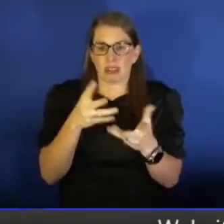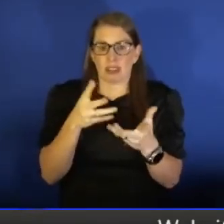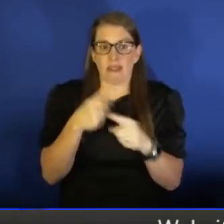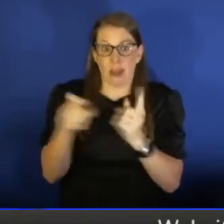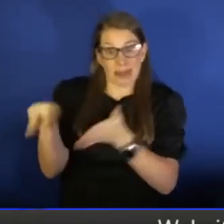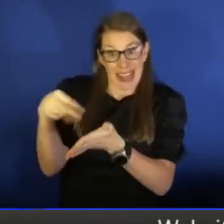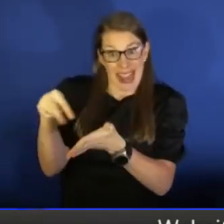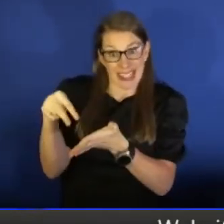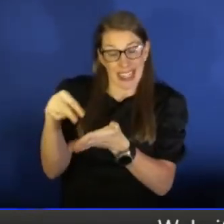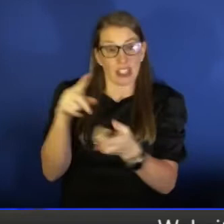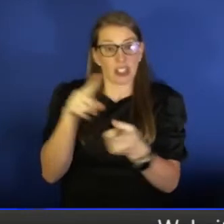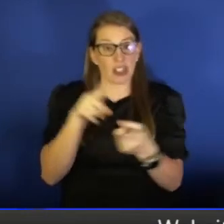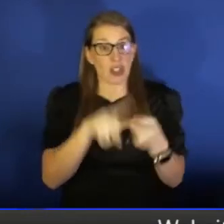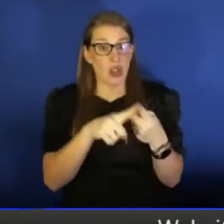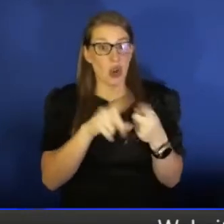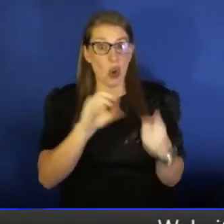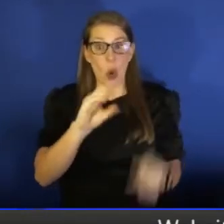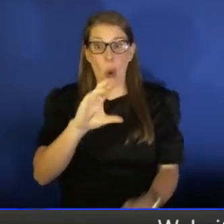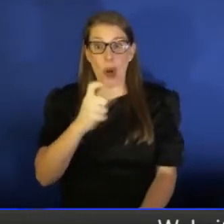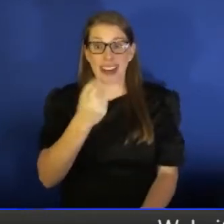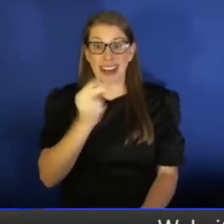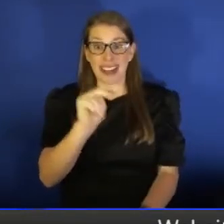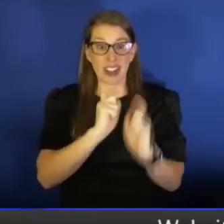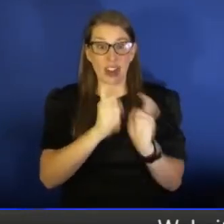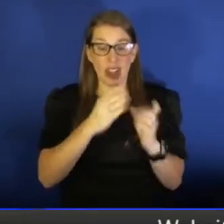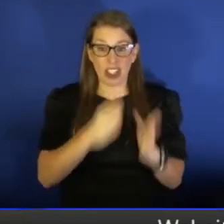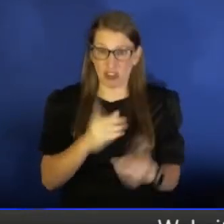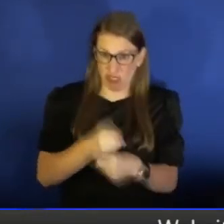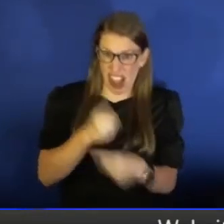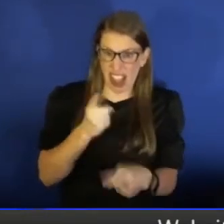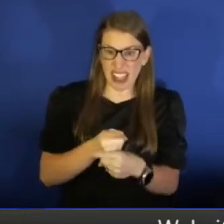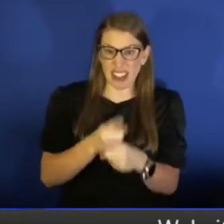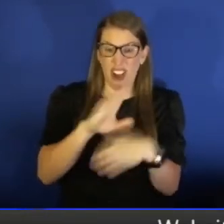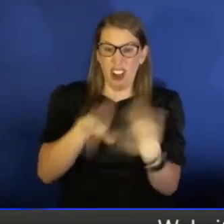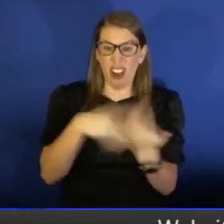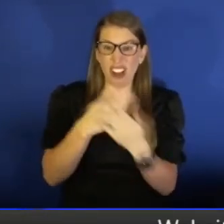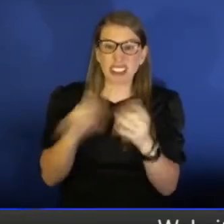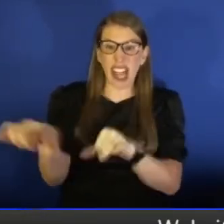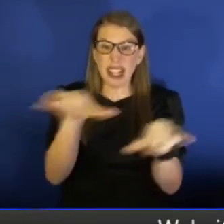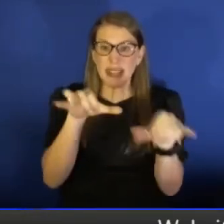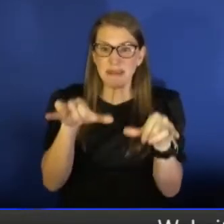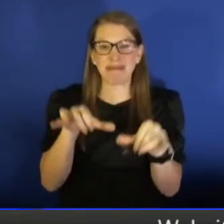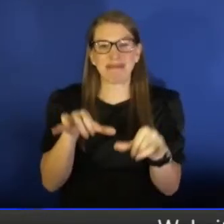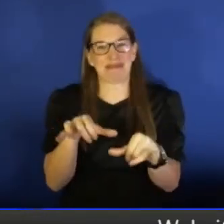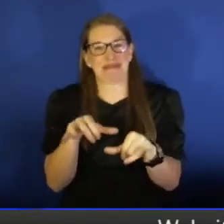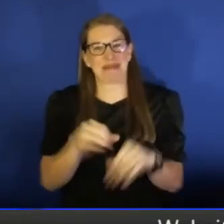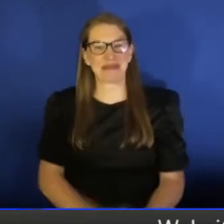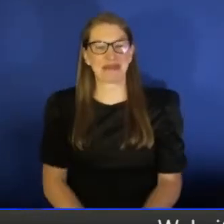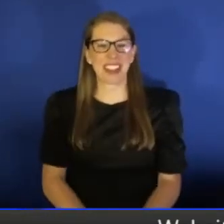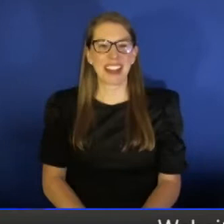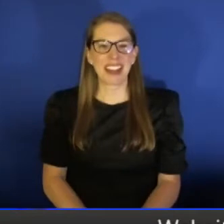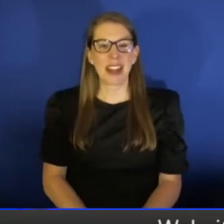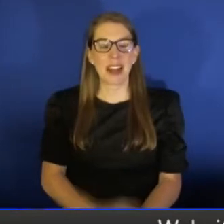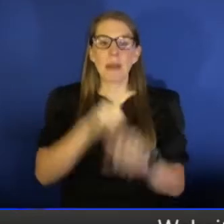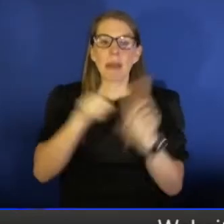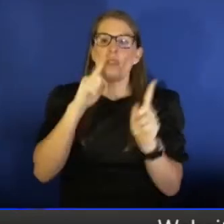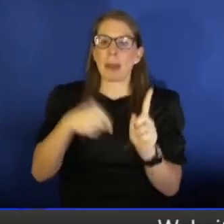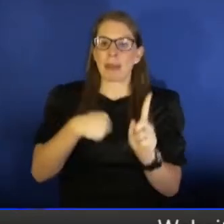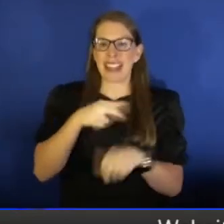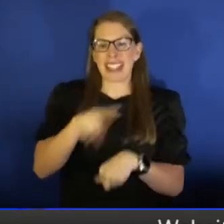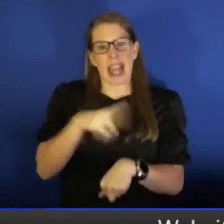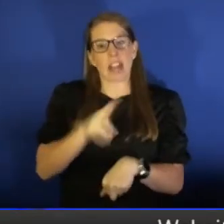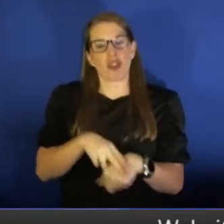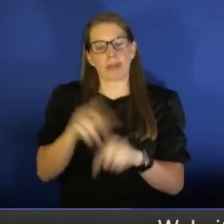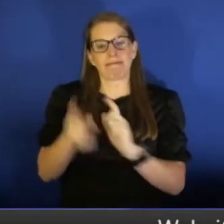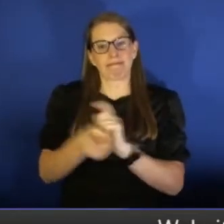to organ donation. Isn't that what everybody does in their lifetime? But for me, it was a natural shift. Yeah, it was a